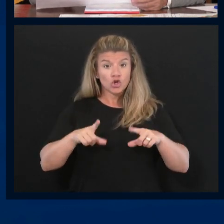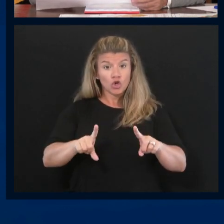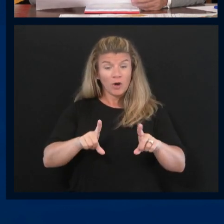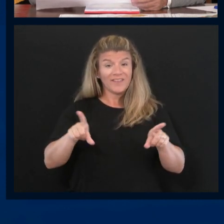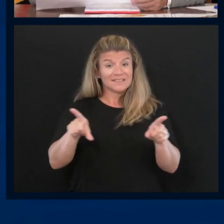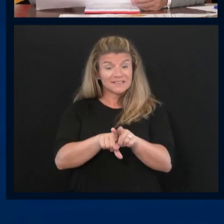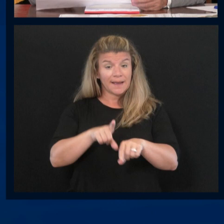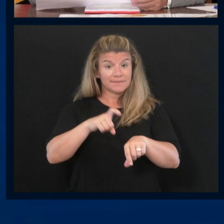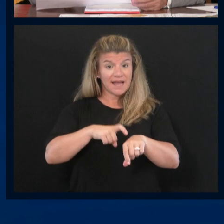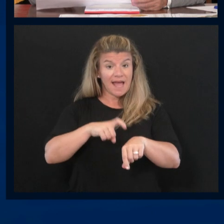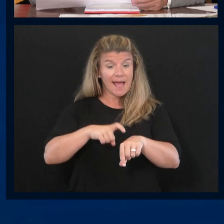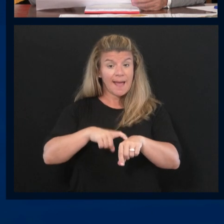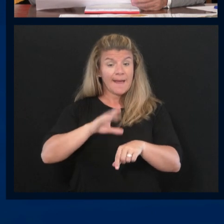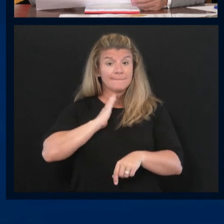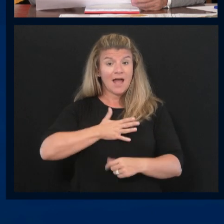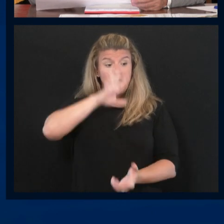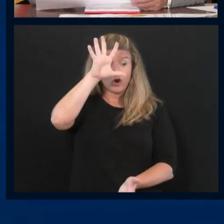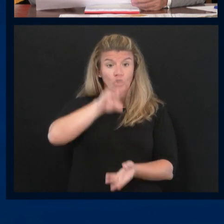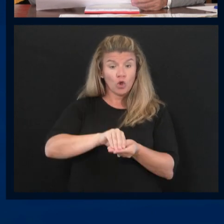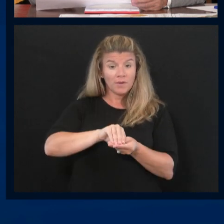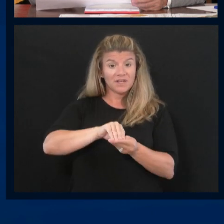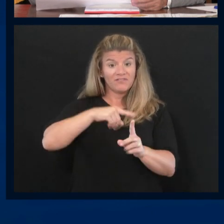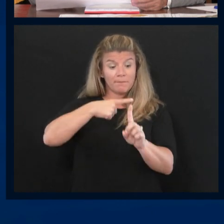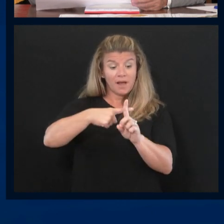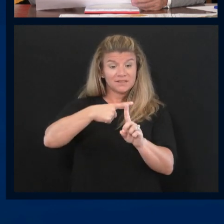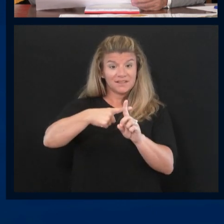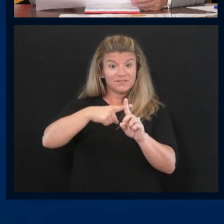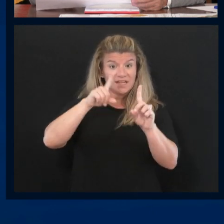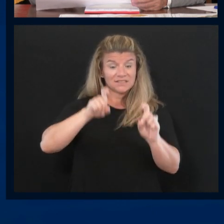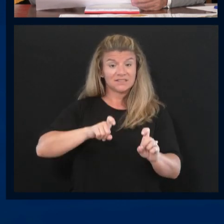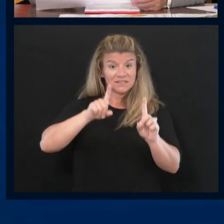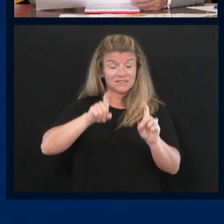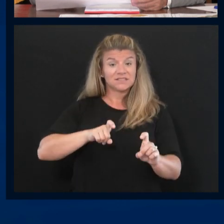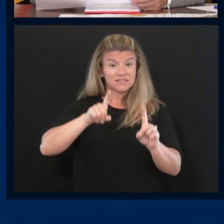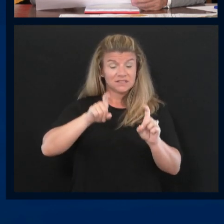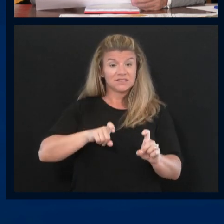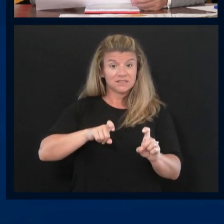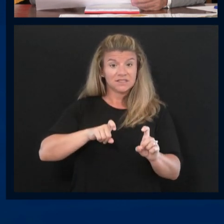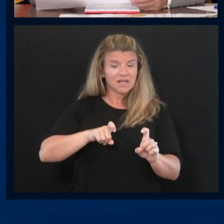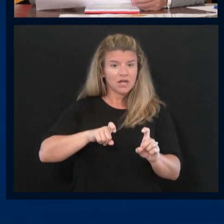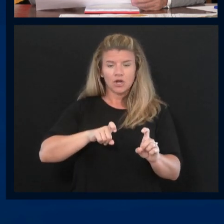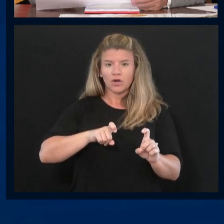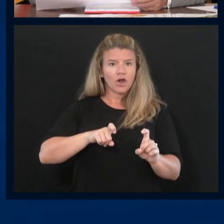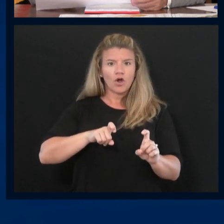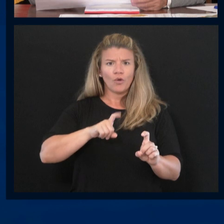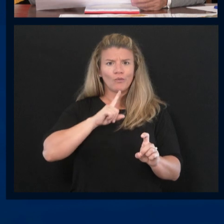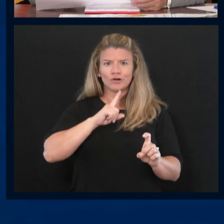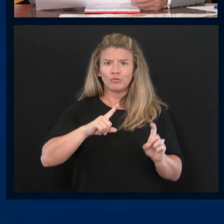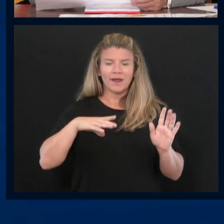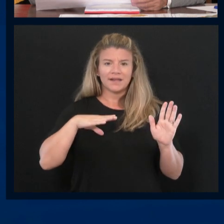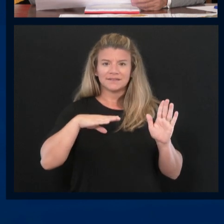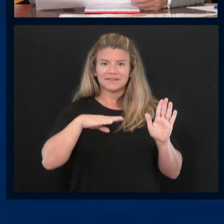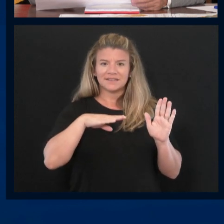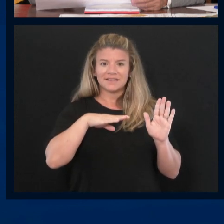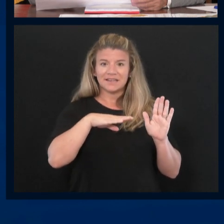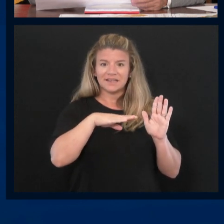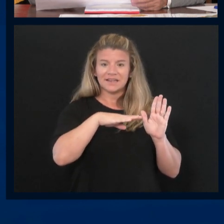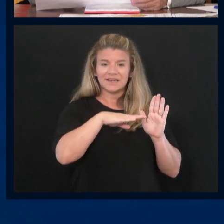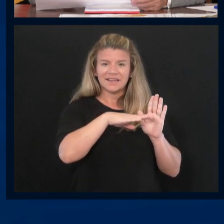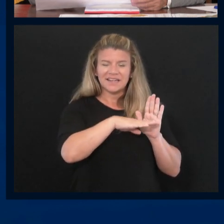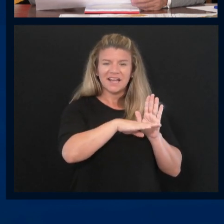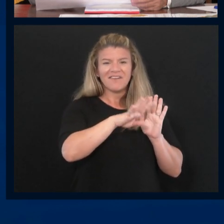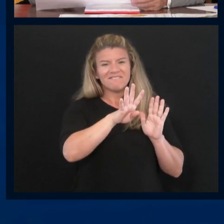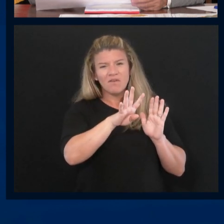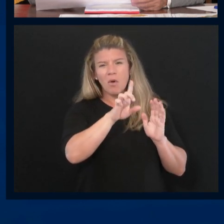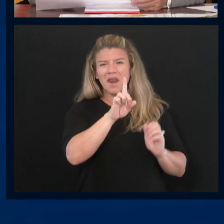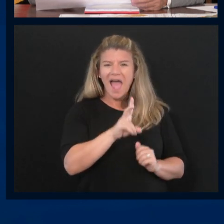time period, our cumulative positive cases were trending from about